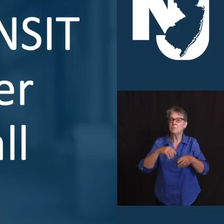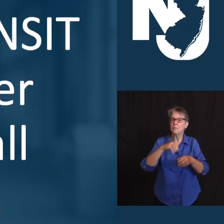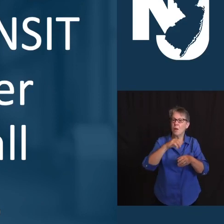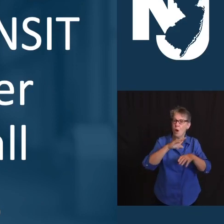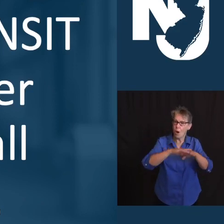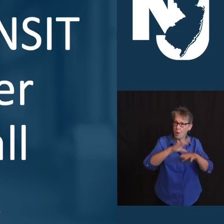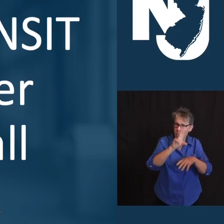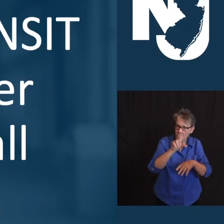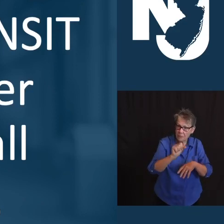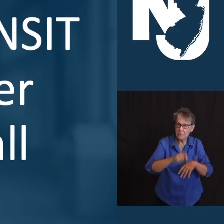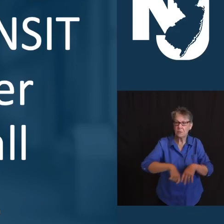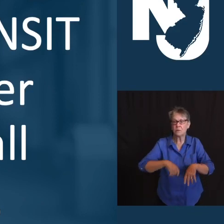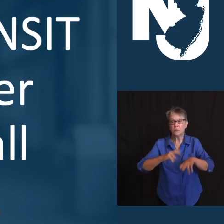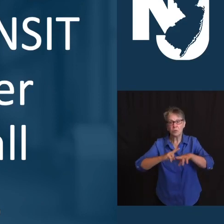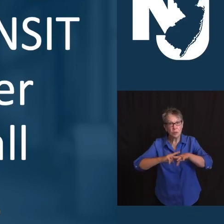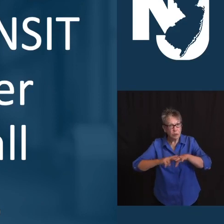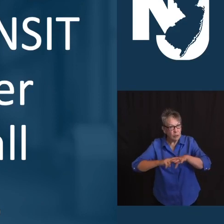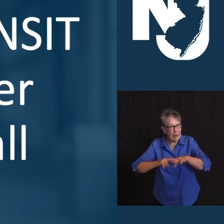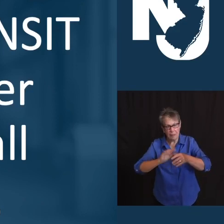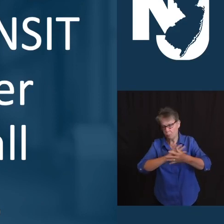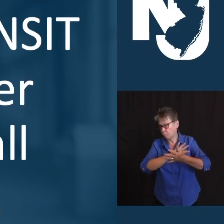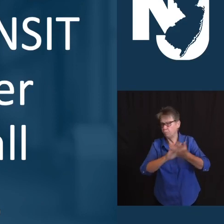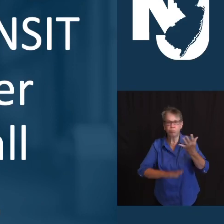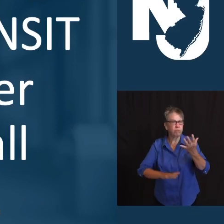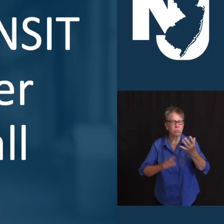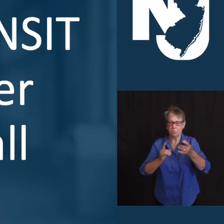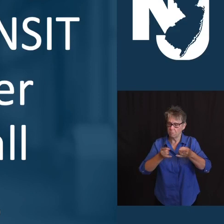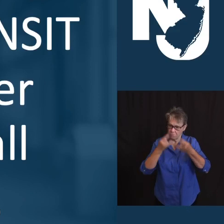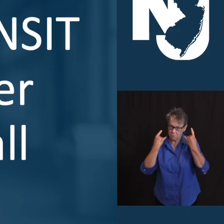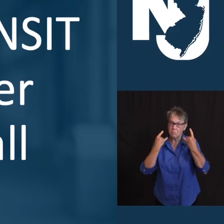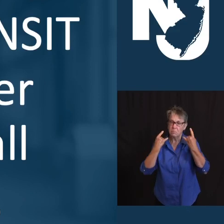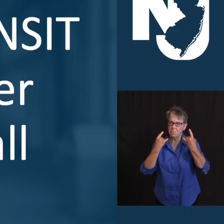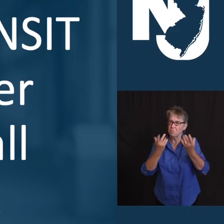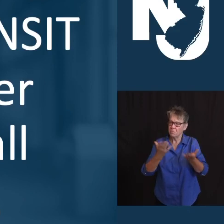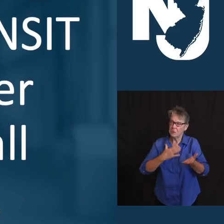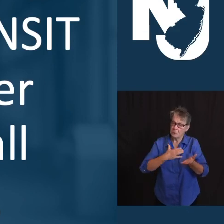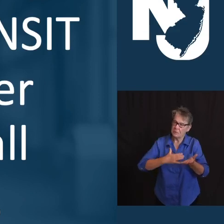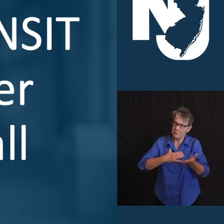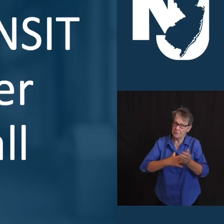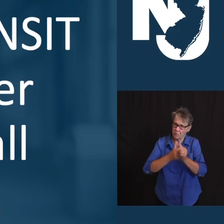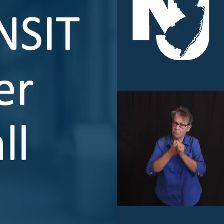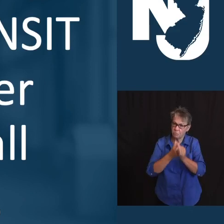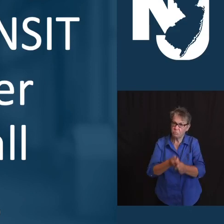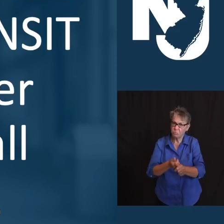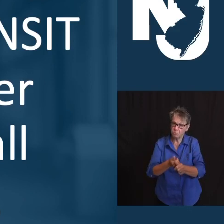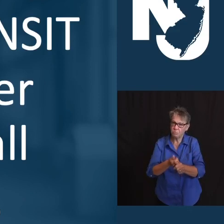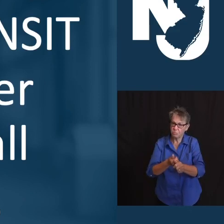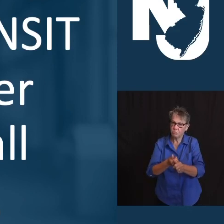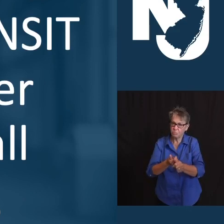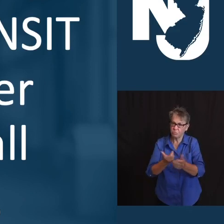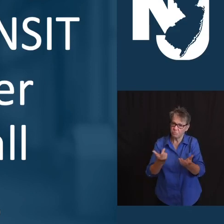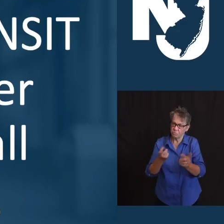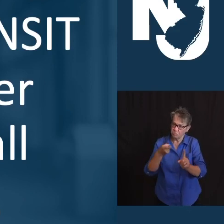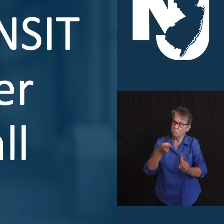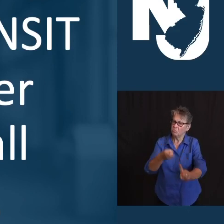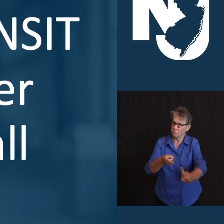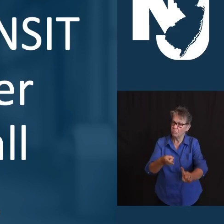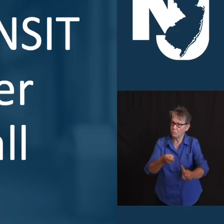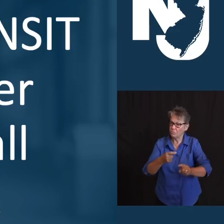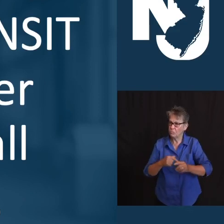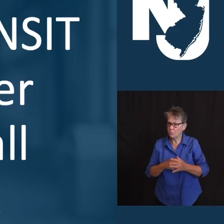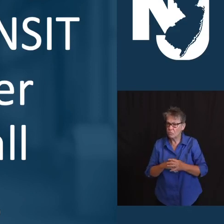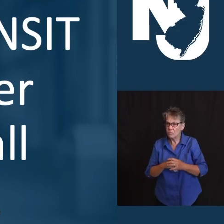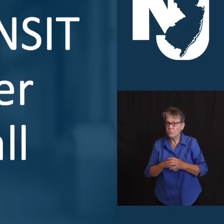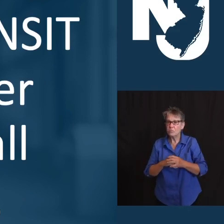fellow riders. Do it for the women and men who are making your trip possible. Make sure your mask covers both your nose and